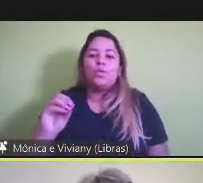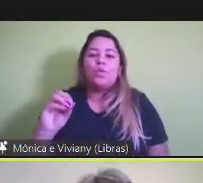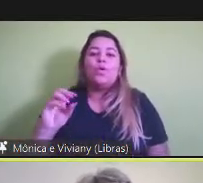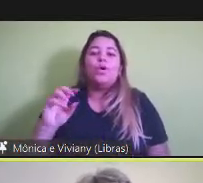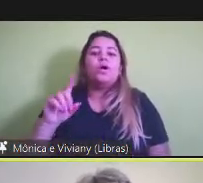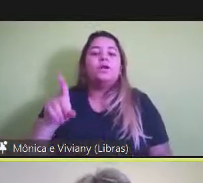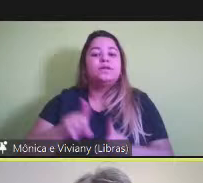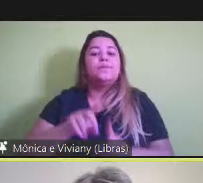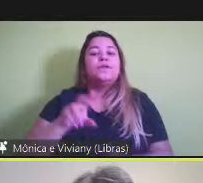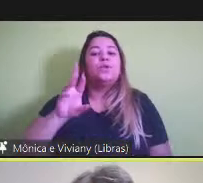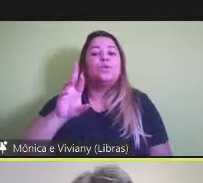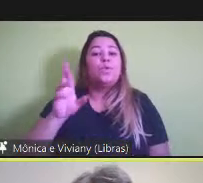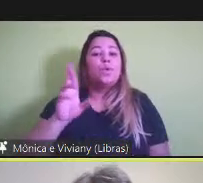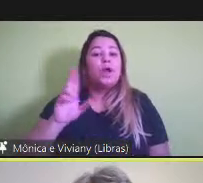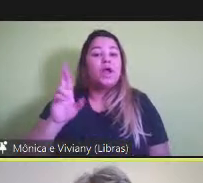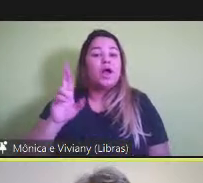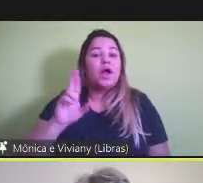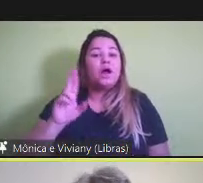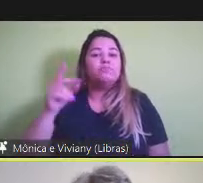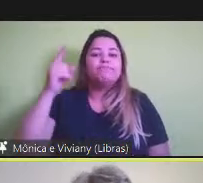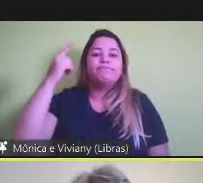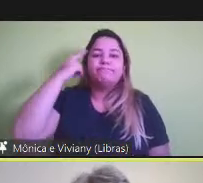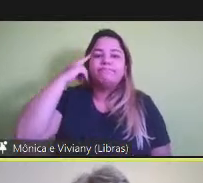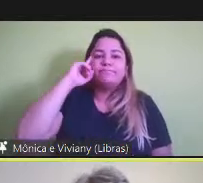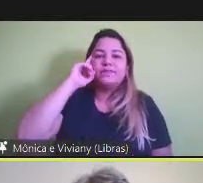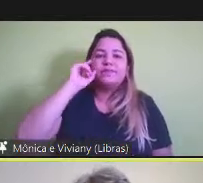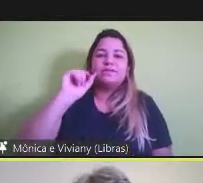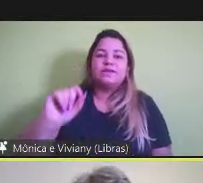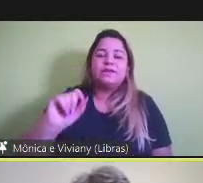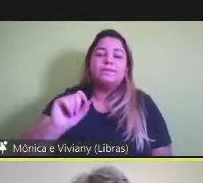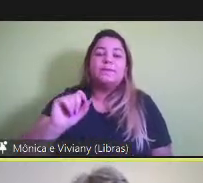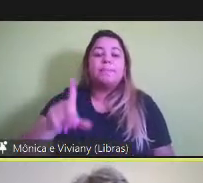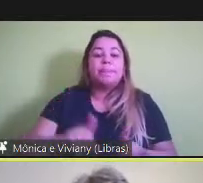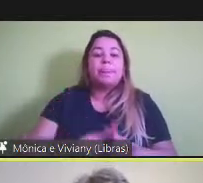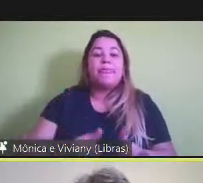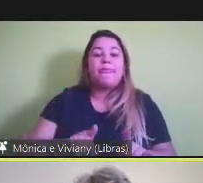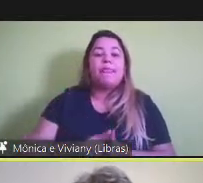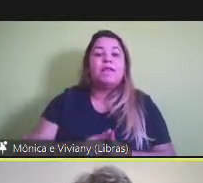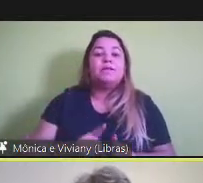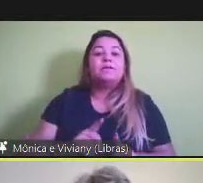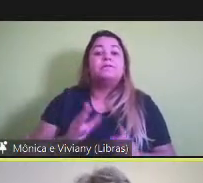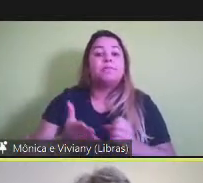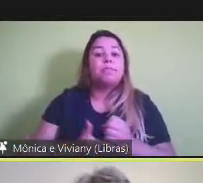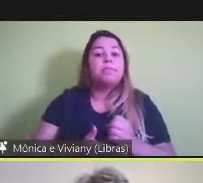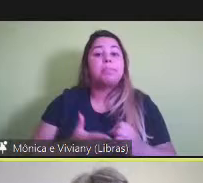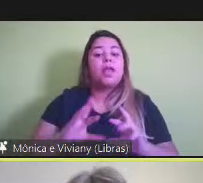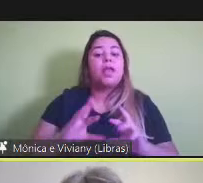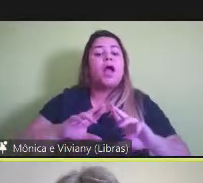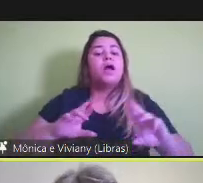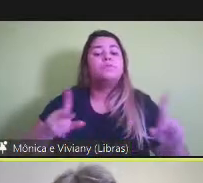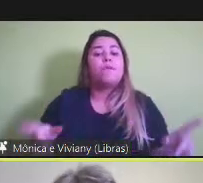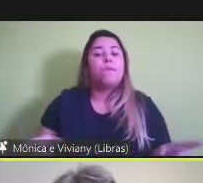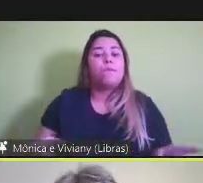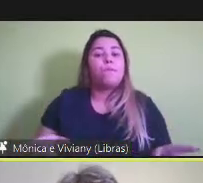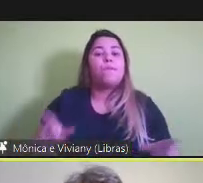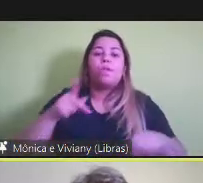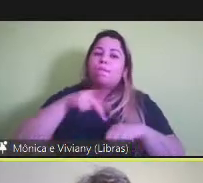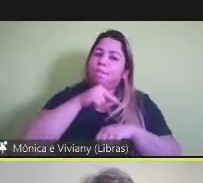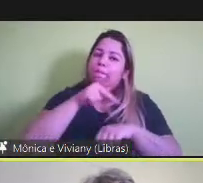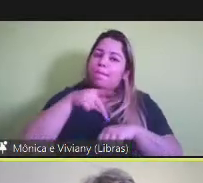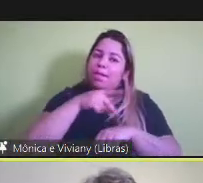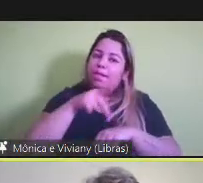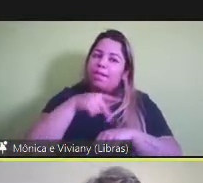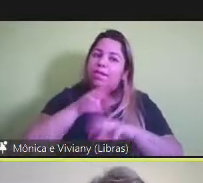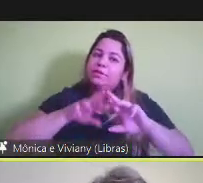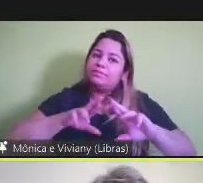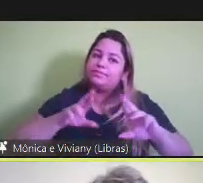and the Brazilian real. And we'll have to think and to consider the differences